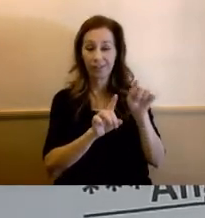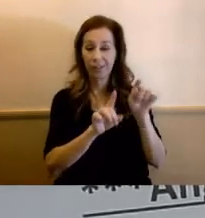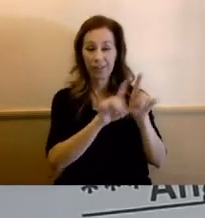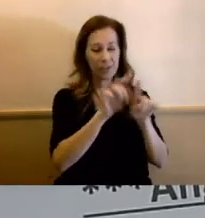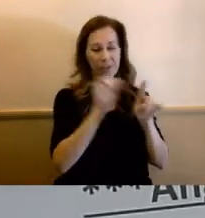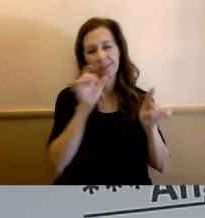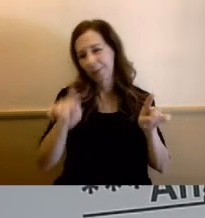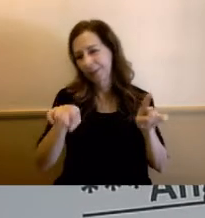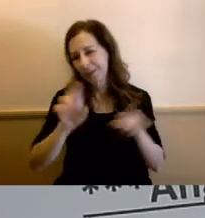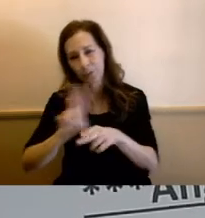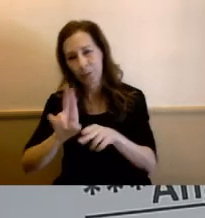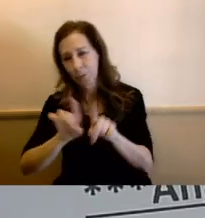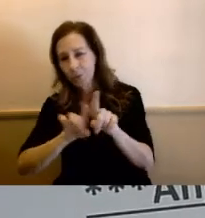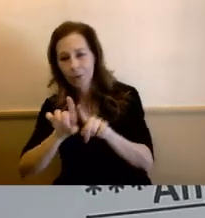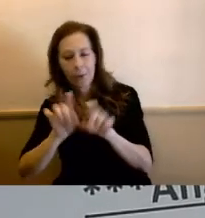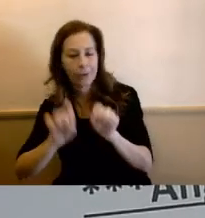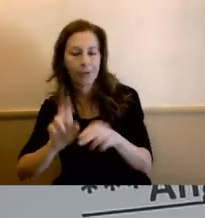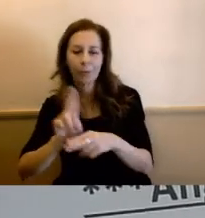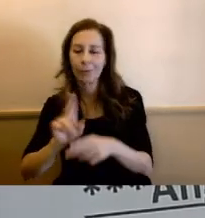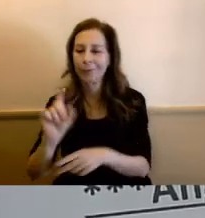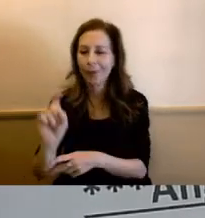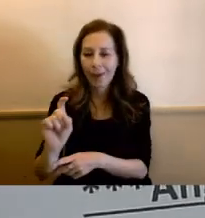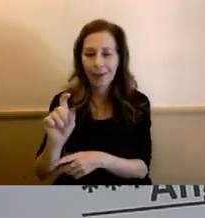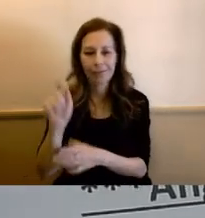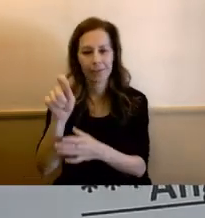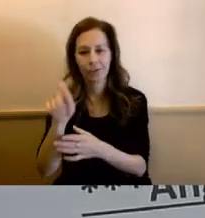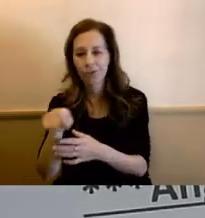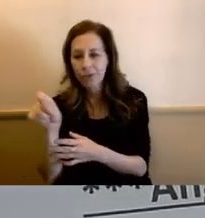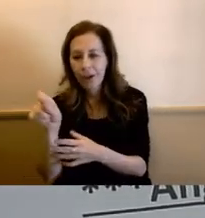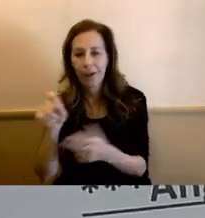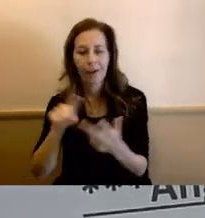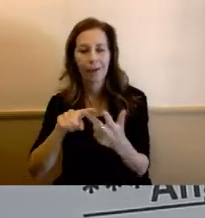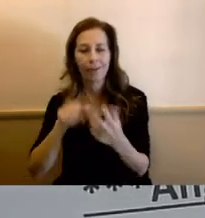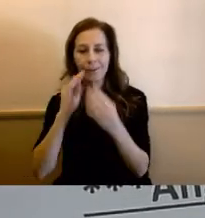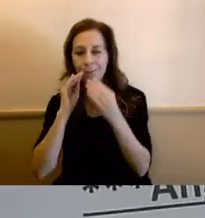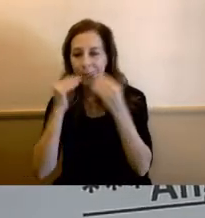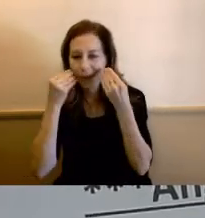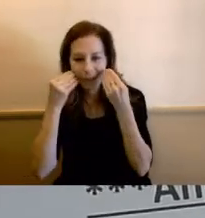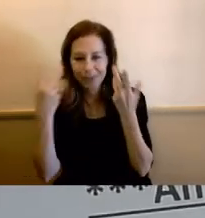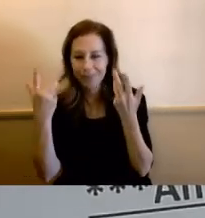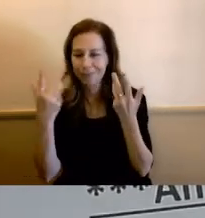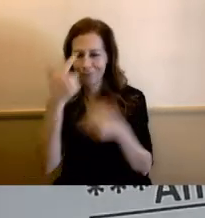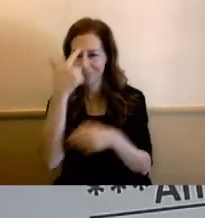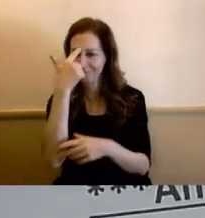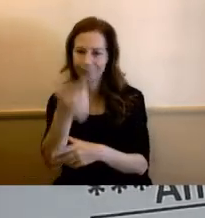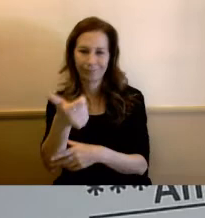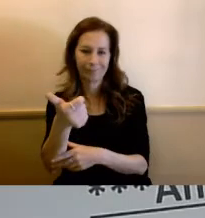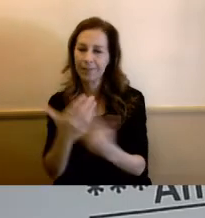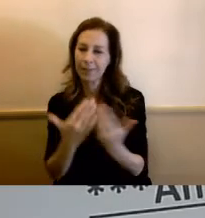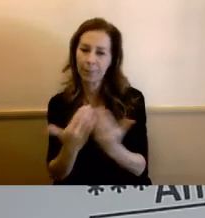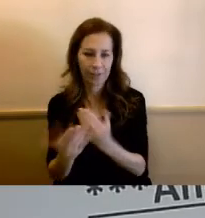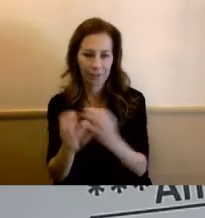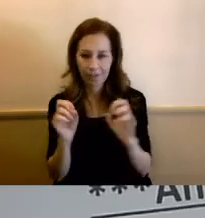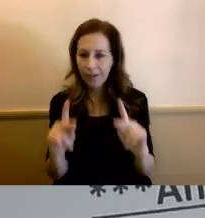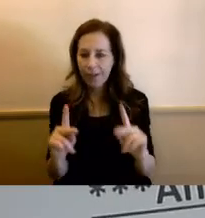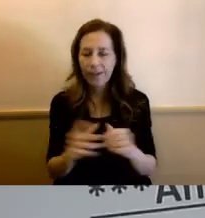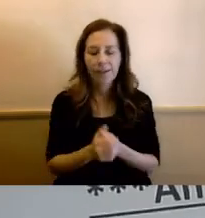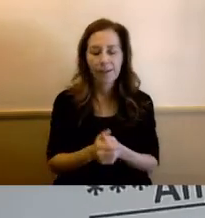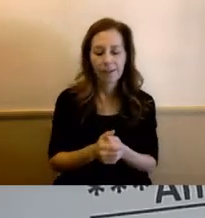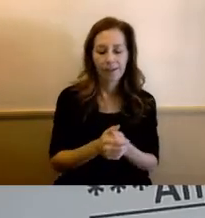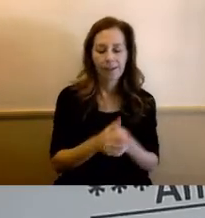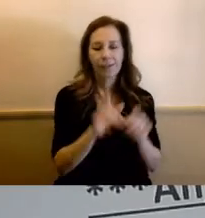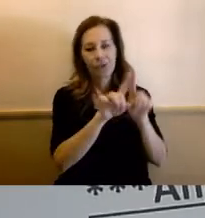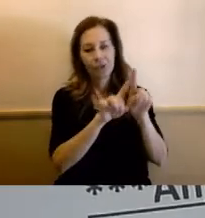can use x's, you can use check marks, you can use smiley faces. It does not matter. Okay, so here's a star, here's a